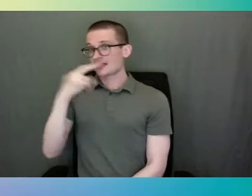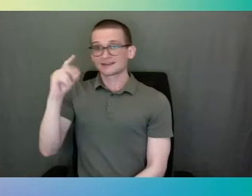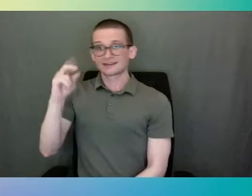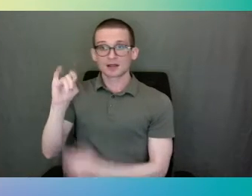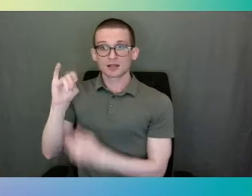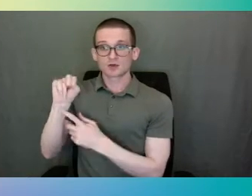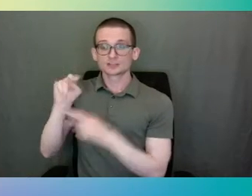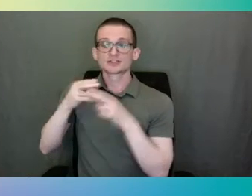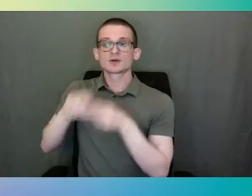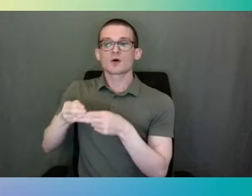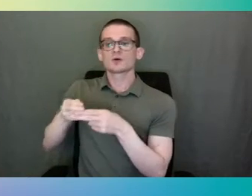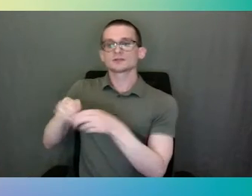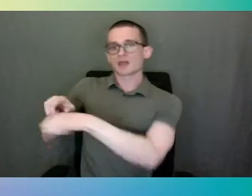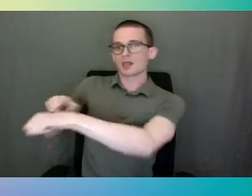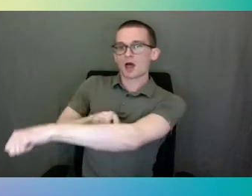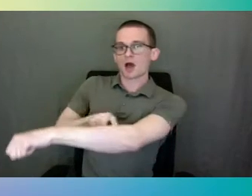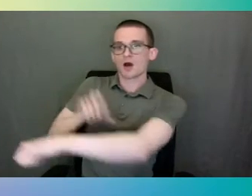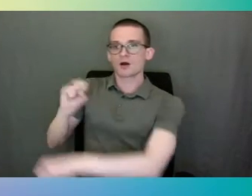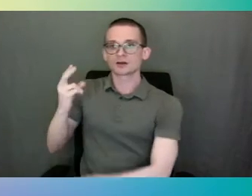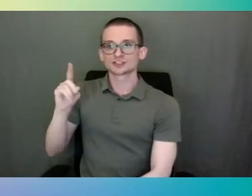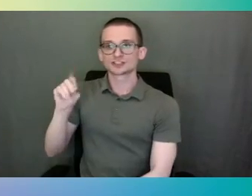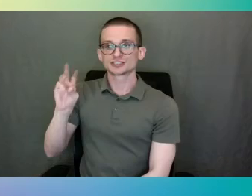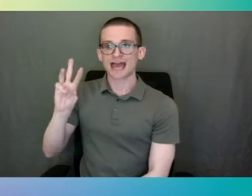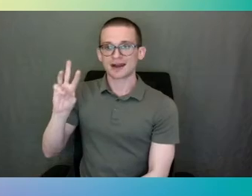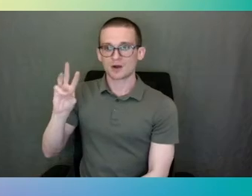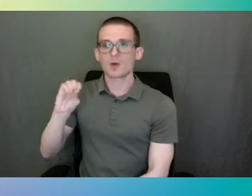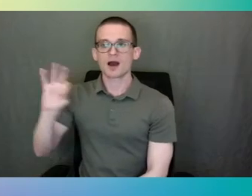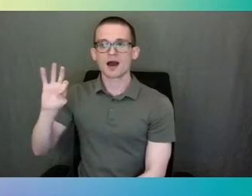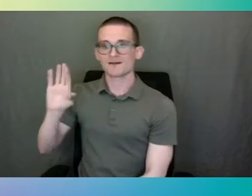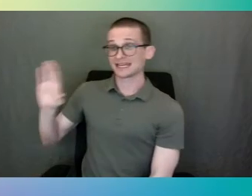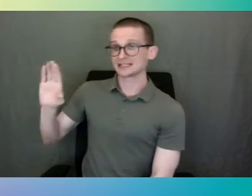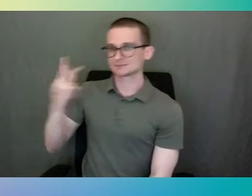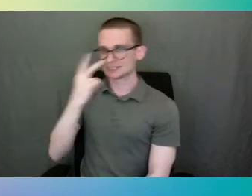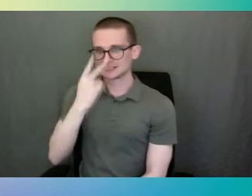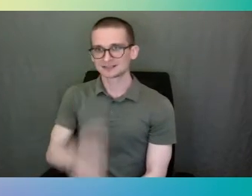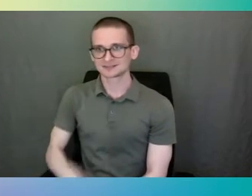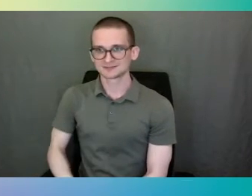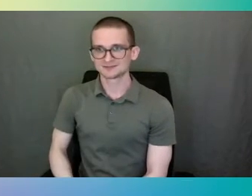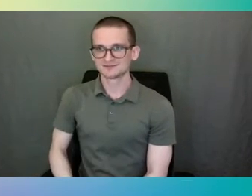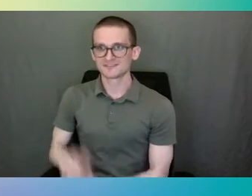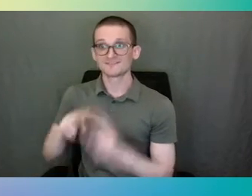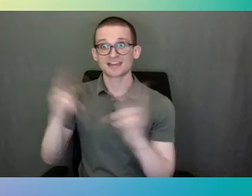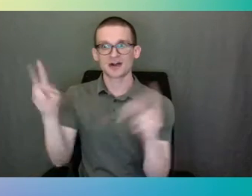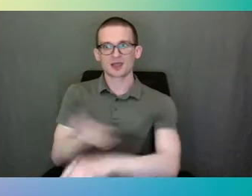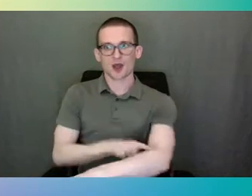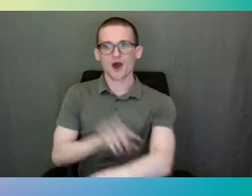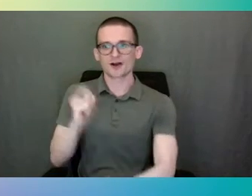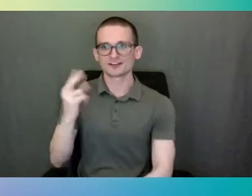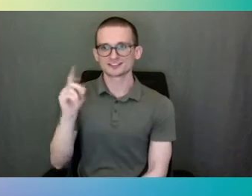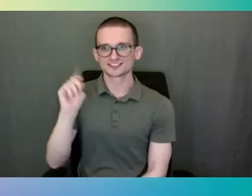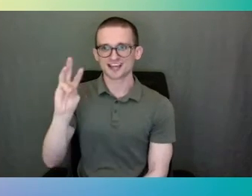of Augustine's penis. It's a very long shadow that he has cast. So